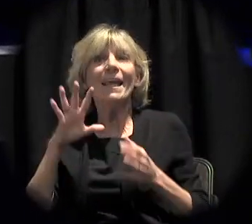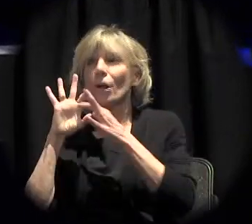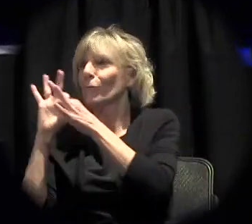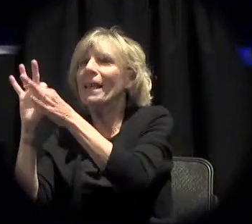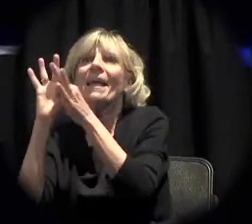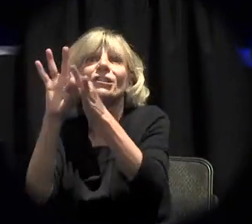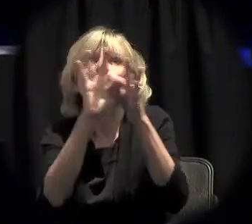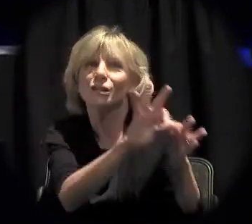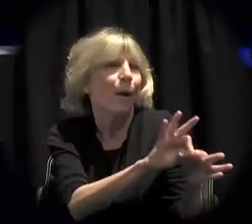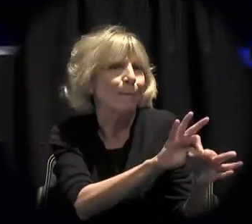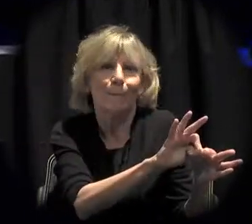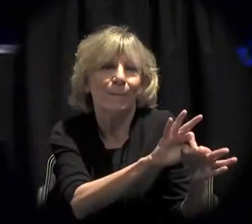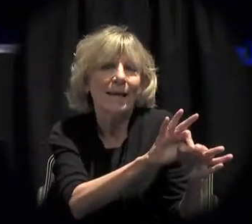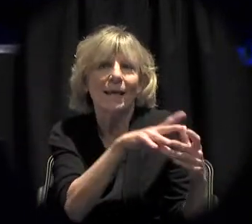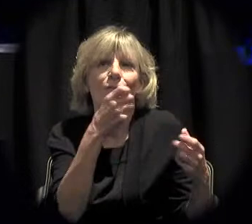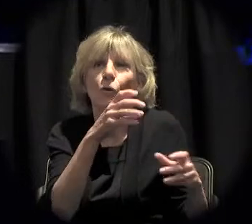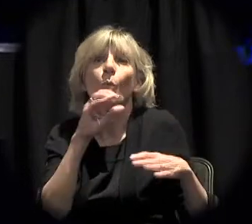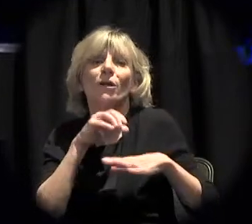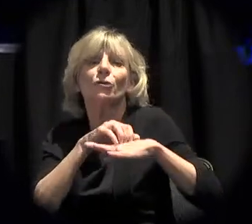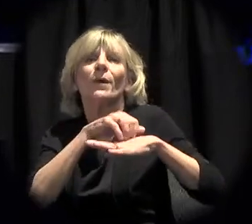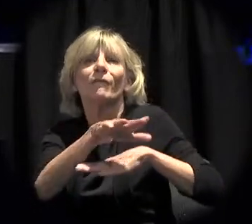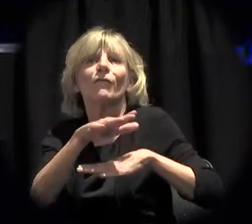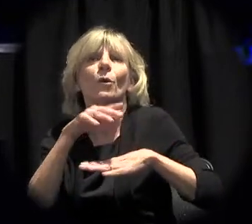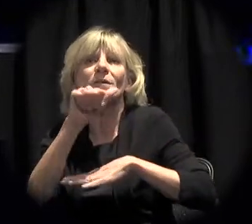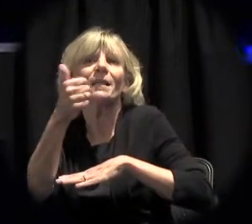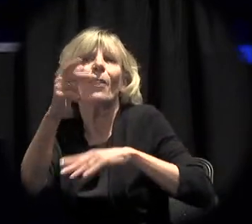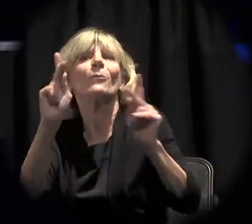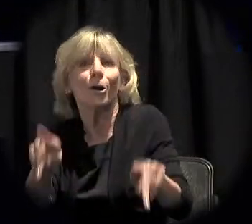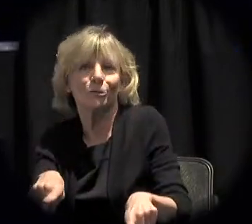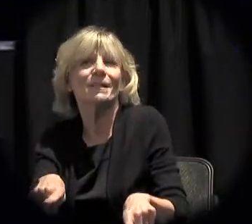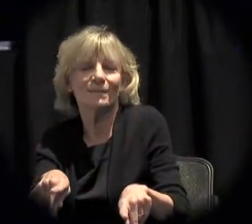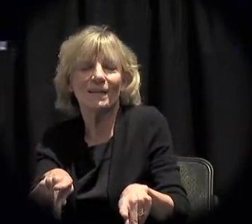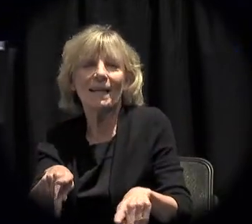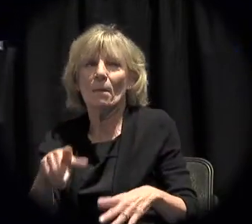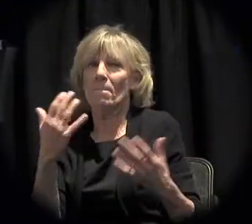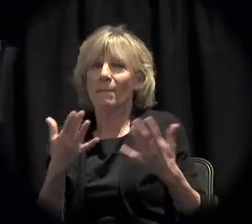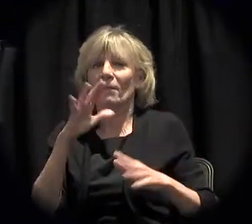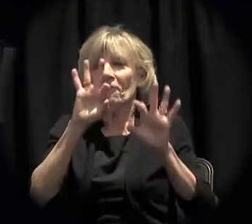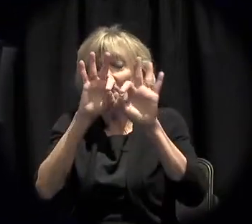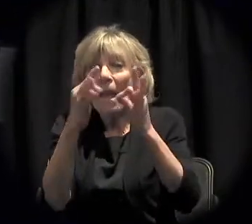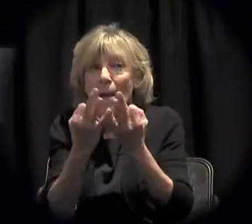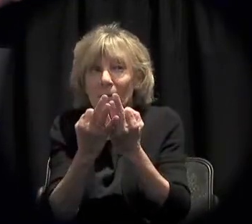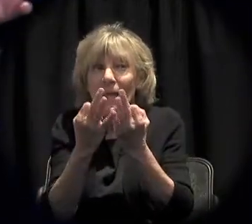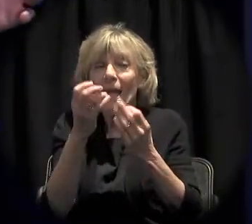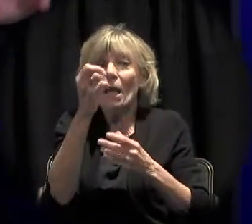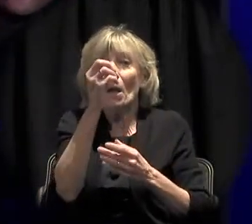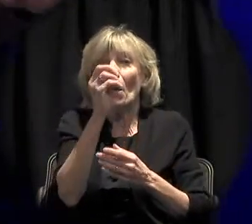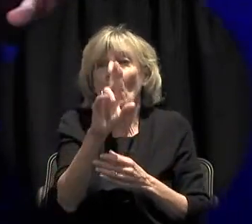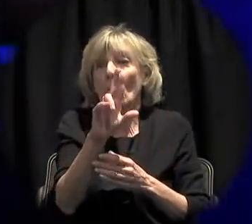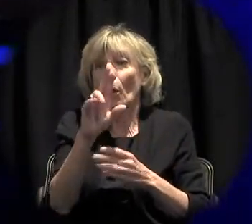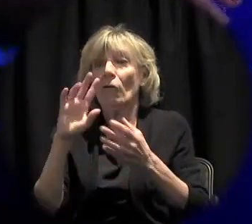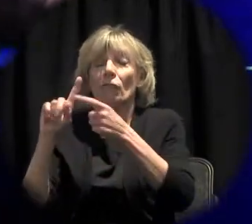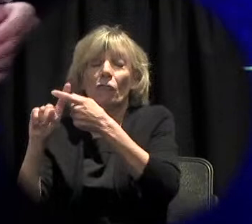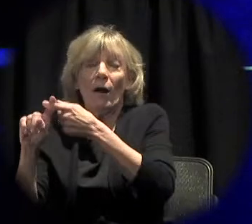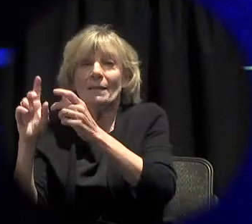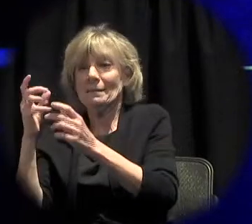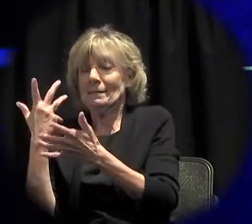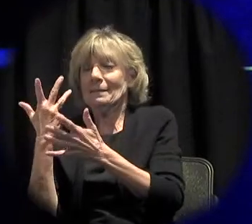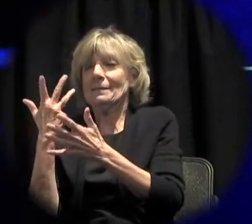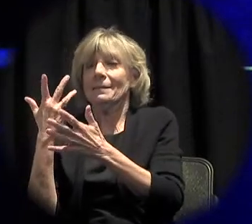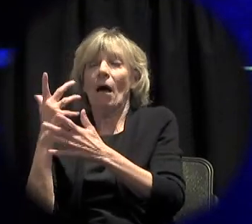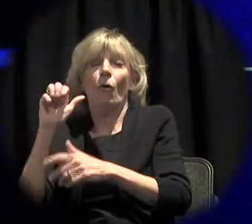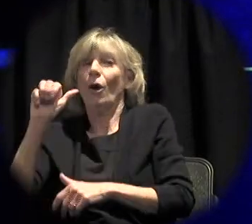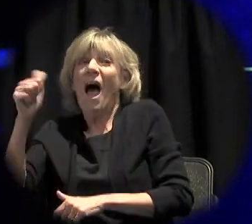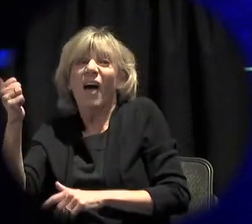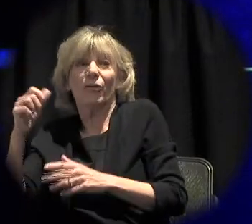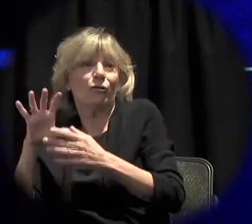which you desire to have influence, whether extended family or discipleship relationships or other